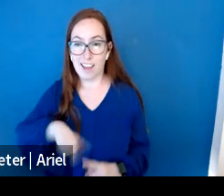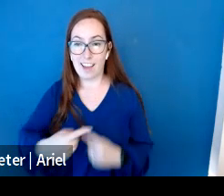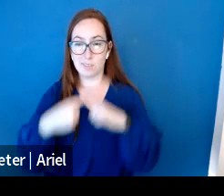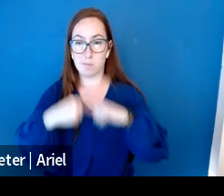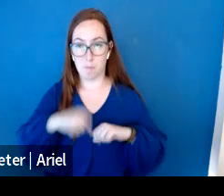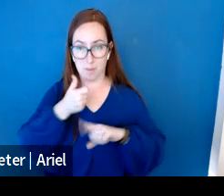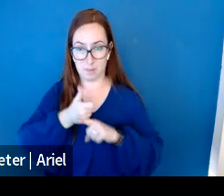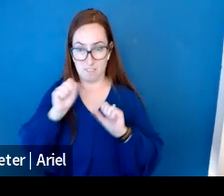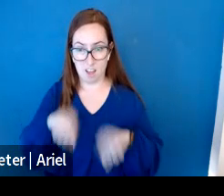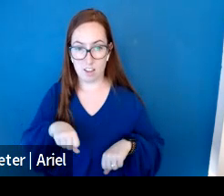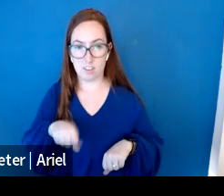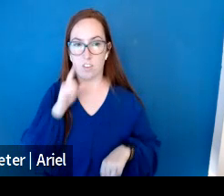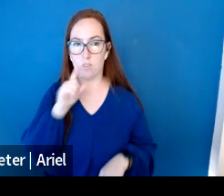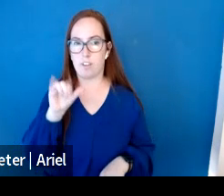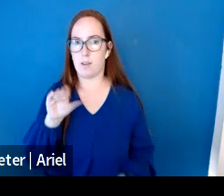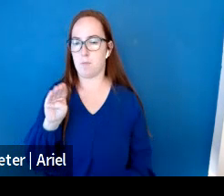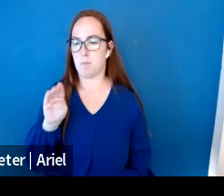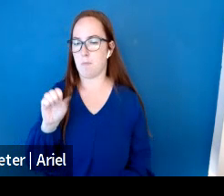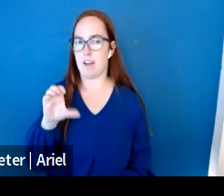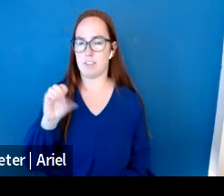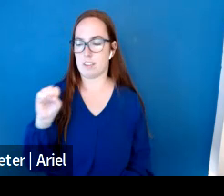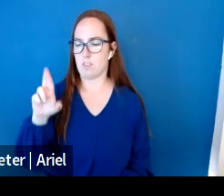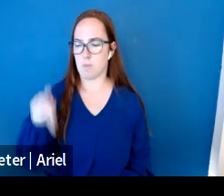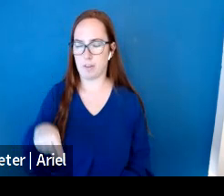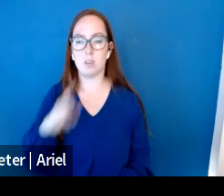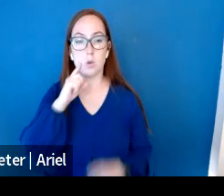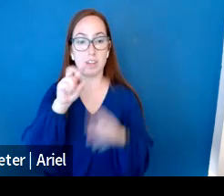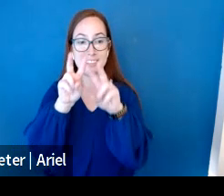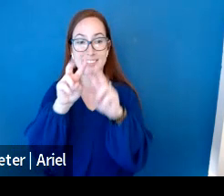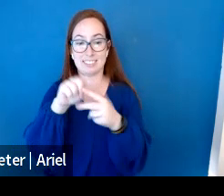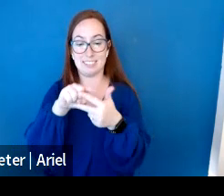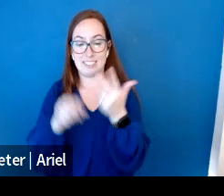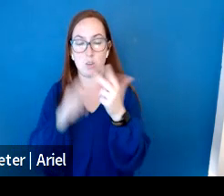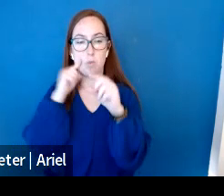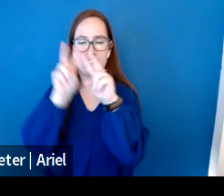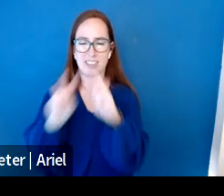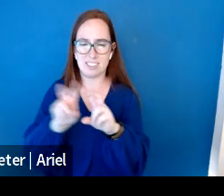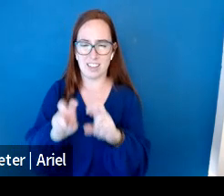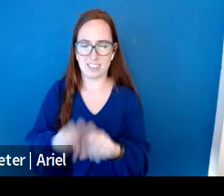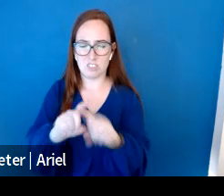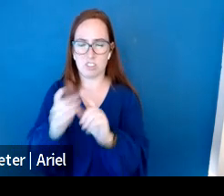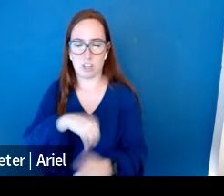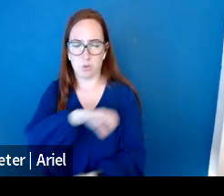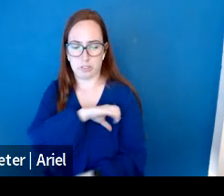SRP. So these skills assess characteristics that obviously are important for